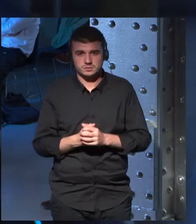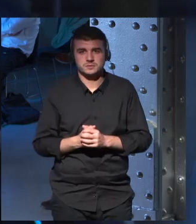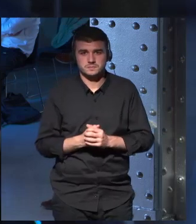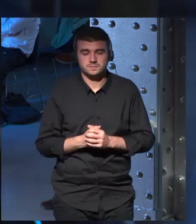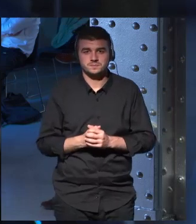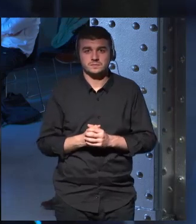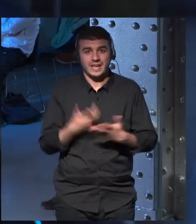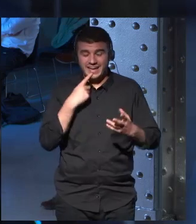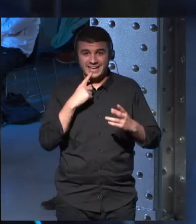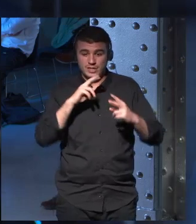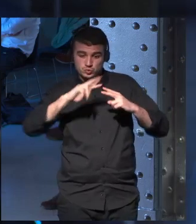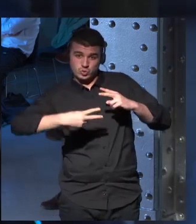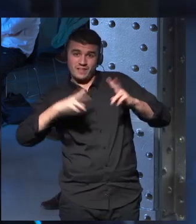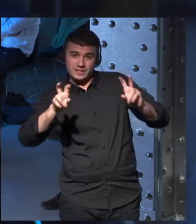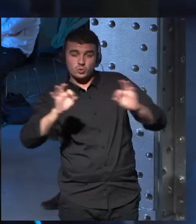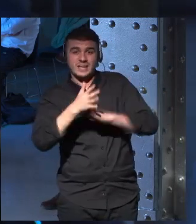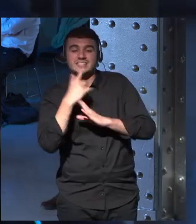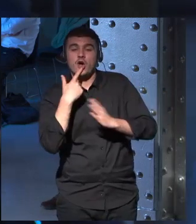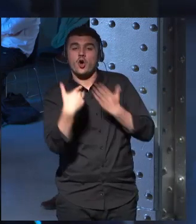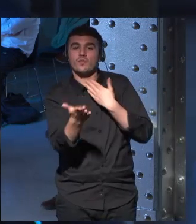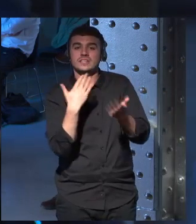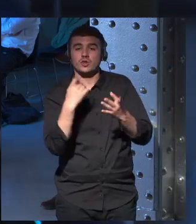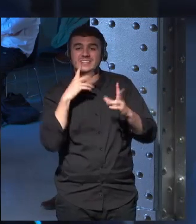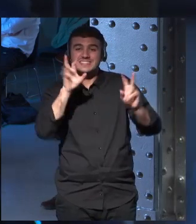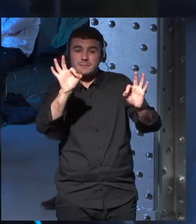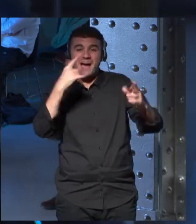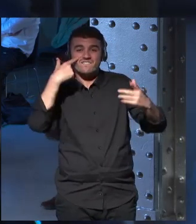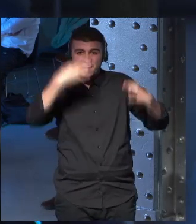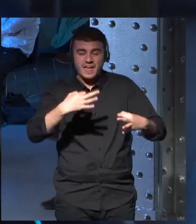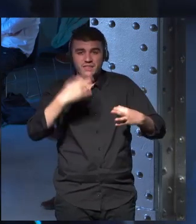on truth, fiction, and psychotherapy.